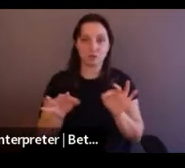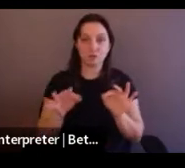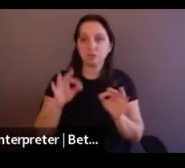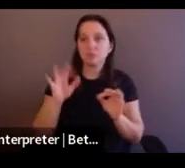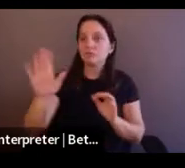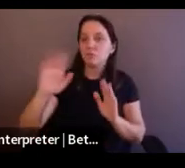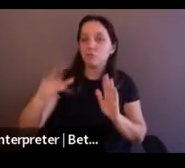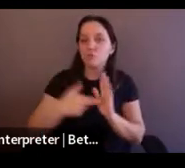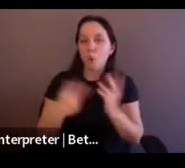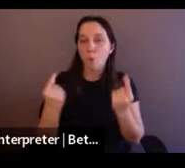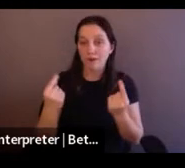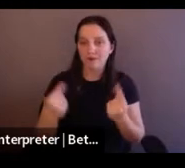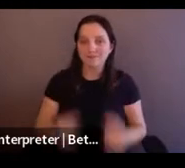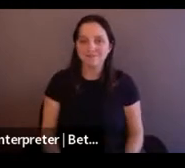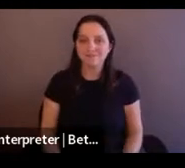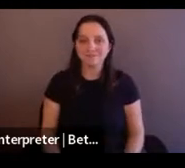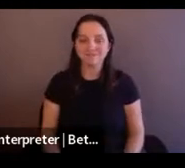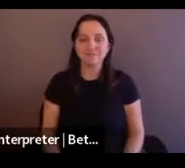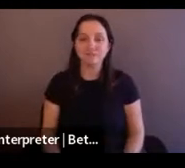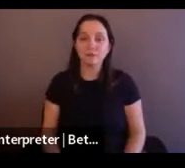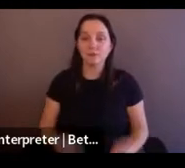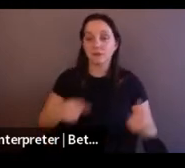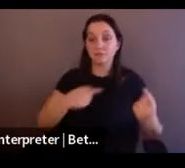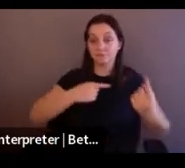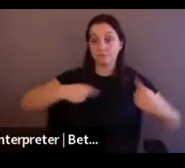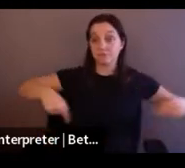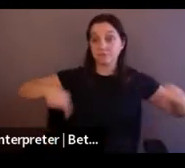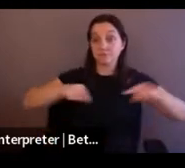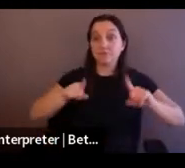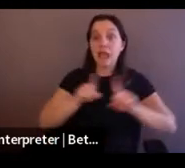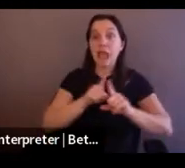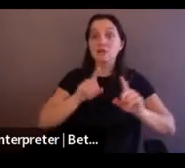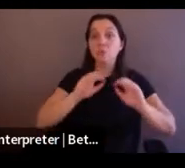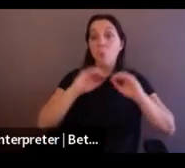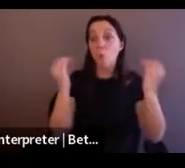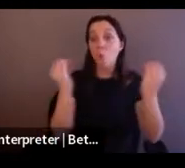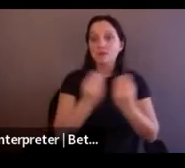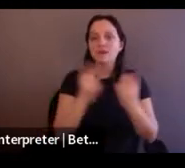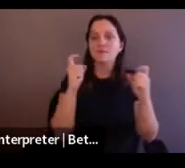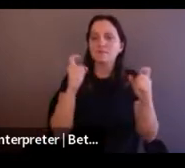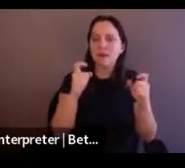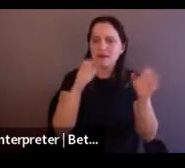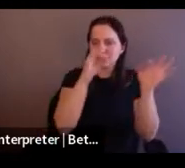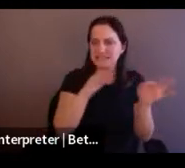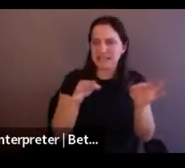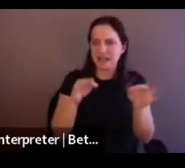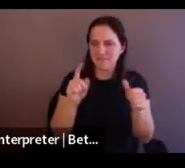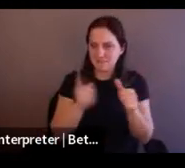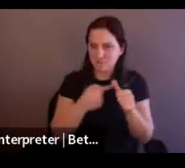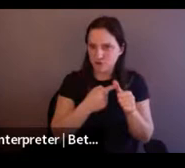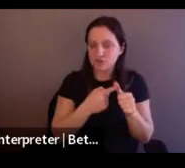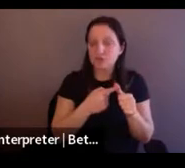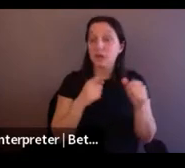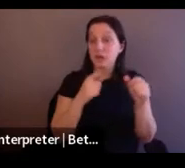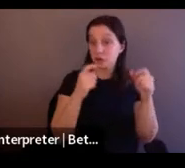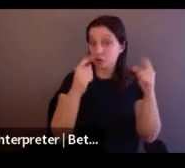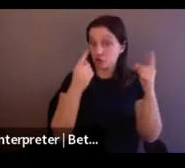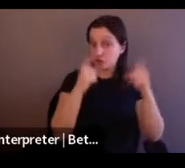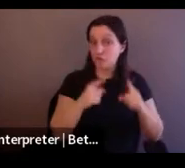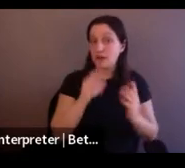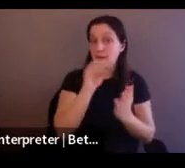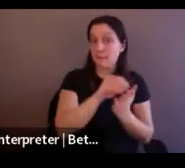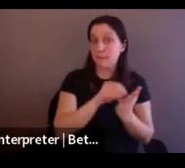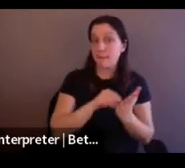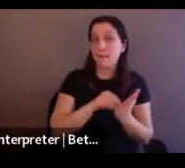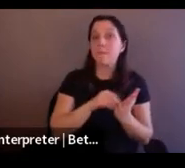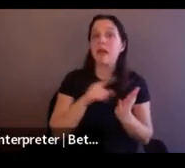is, you know, very clear on what a volunteer is doing, but you also want to make sure that when you're sending it out to potential volunteers,